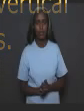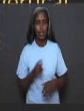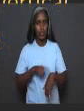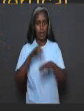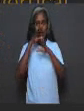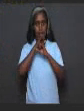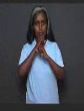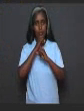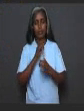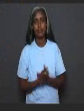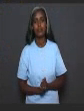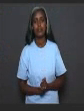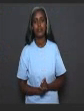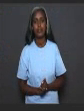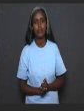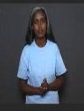Time's up.